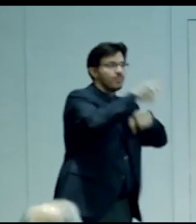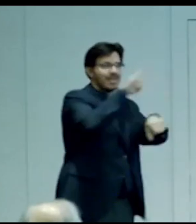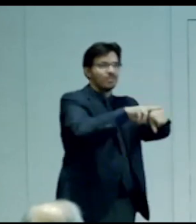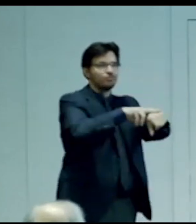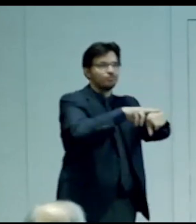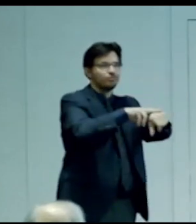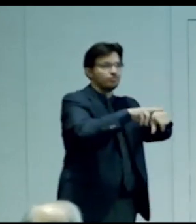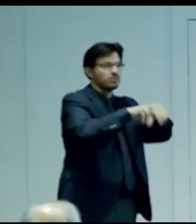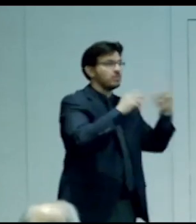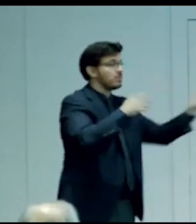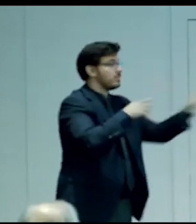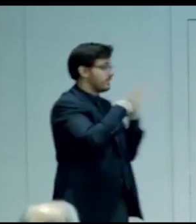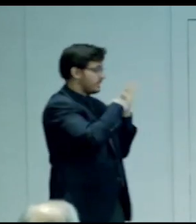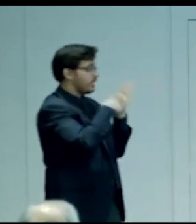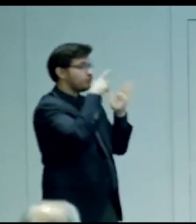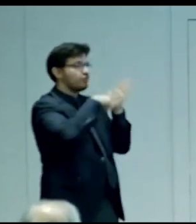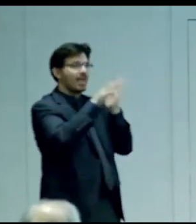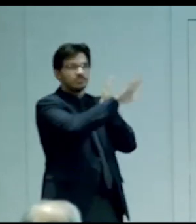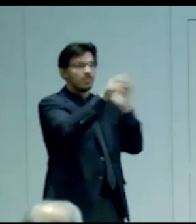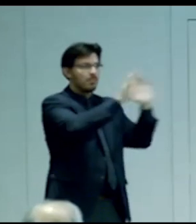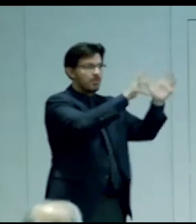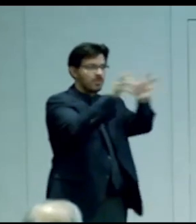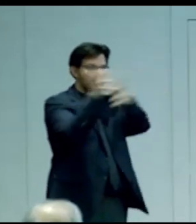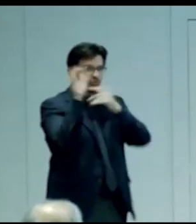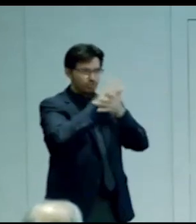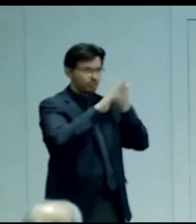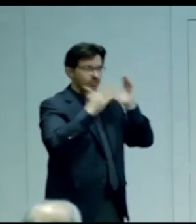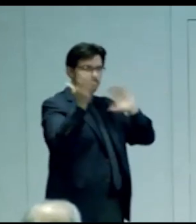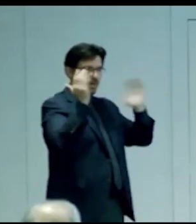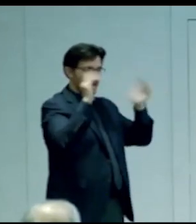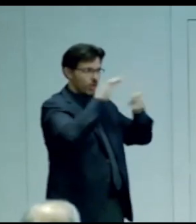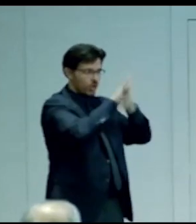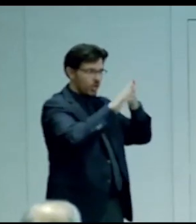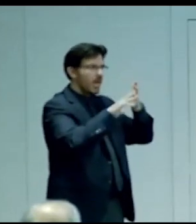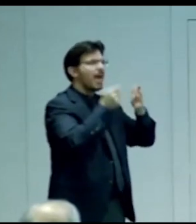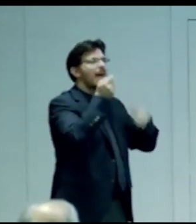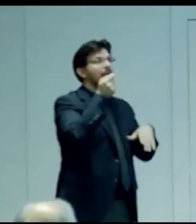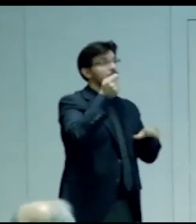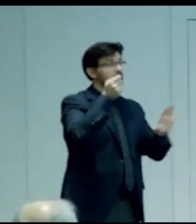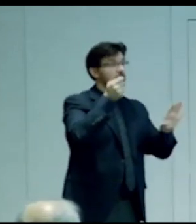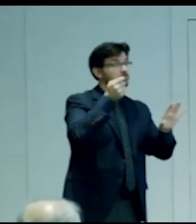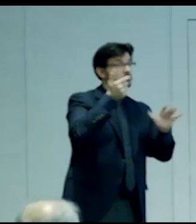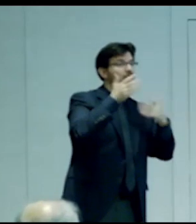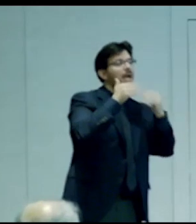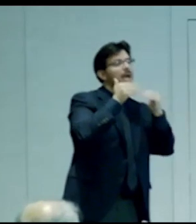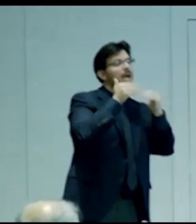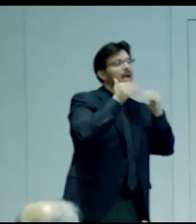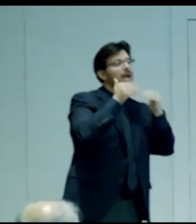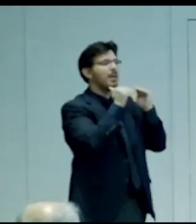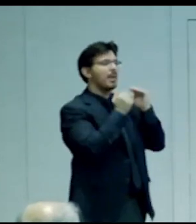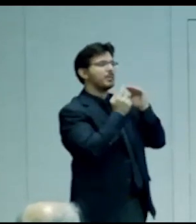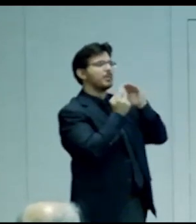the populations, and it is very good. It slightly underestimates the number of students